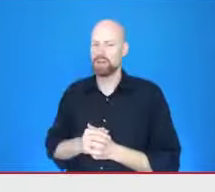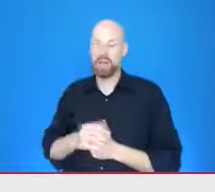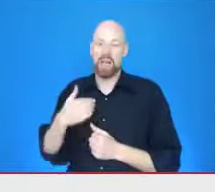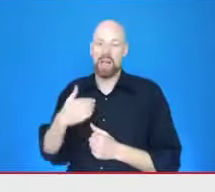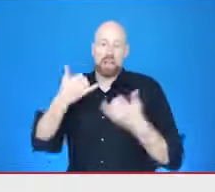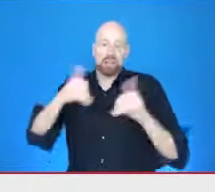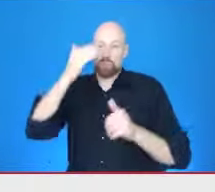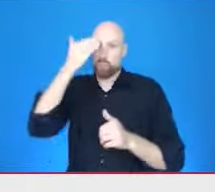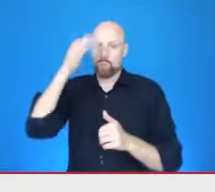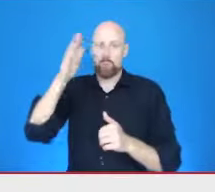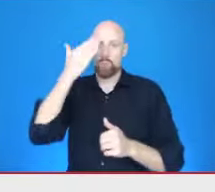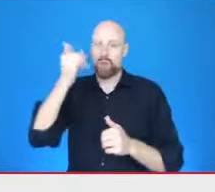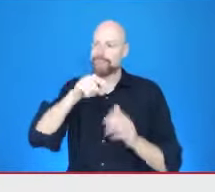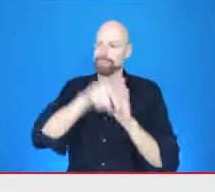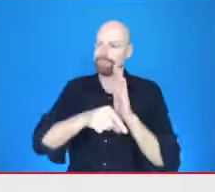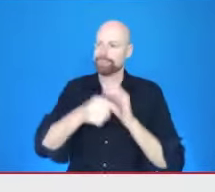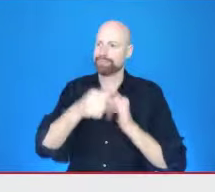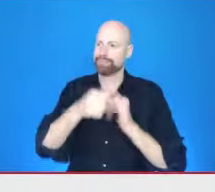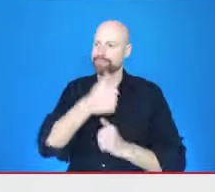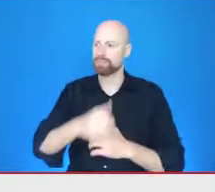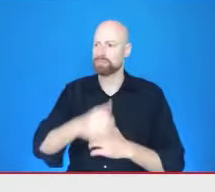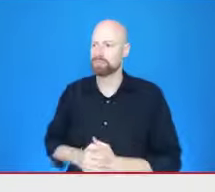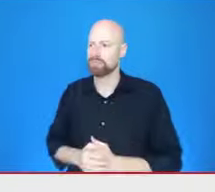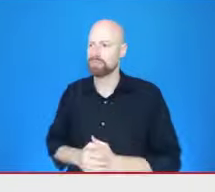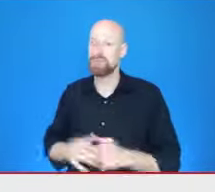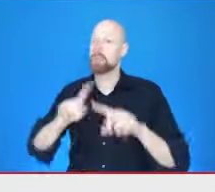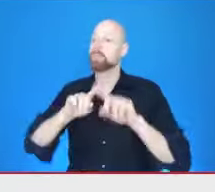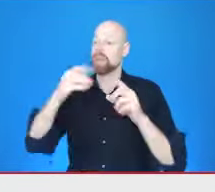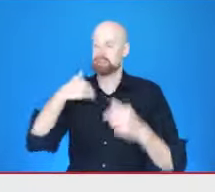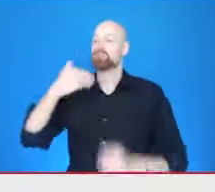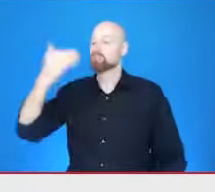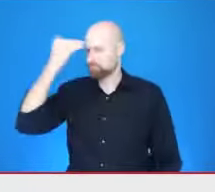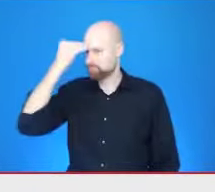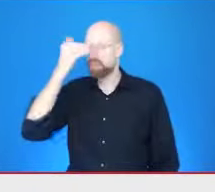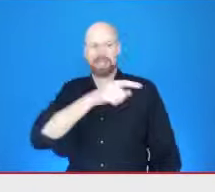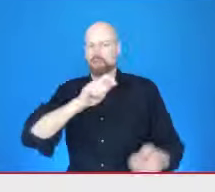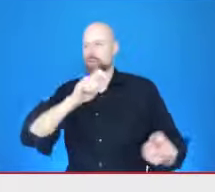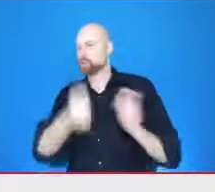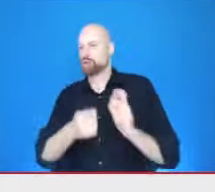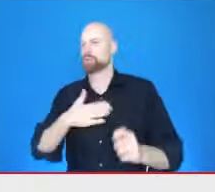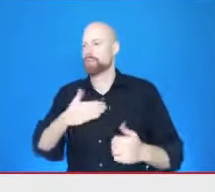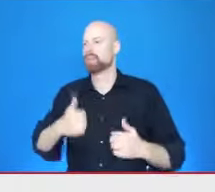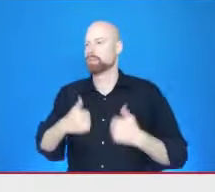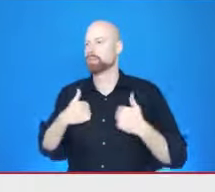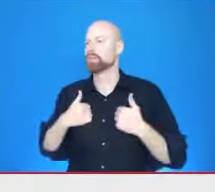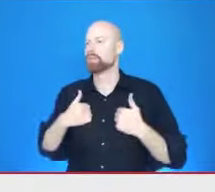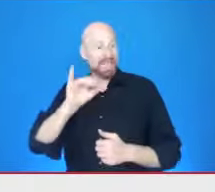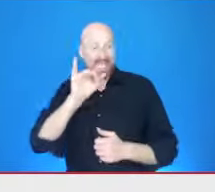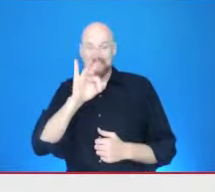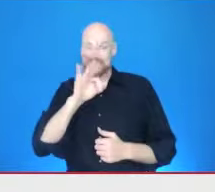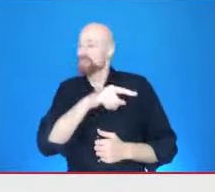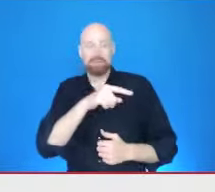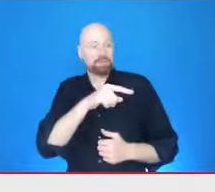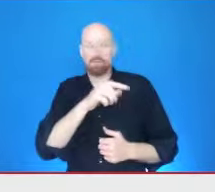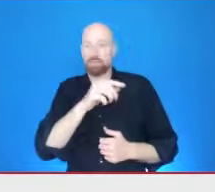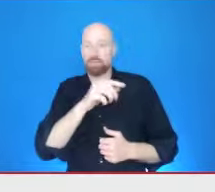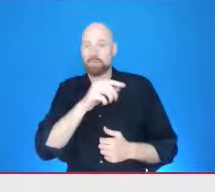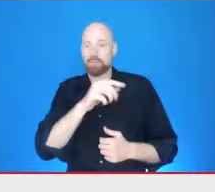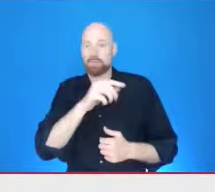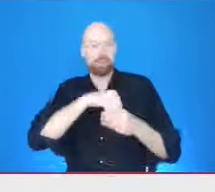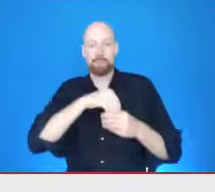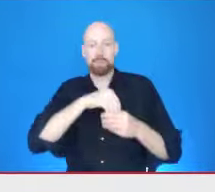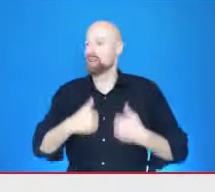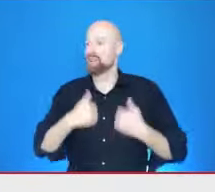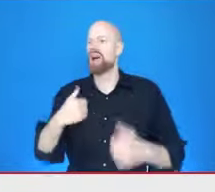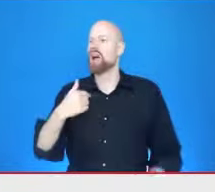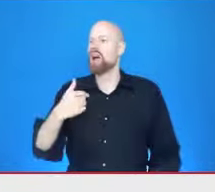work with youth, and I teach. From the beautiful to the not so beautiful, I teach writing as healing and sharing as savior. Because even though opening up